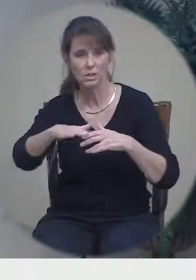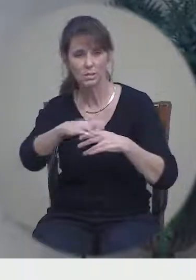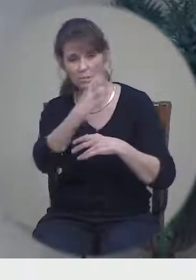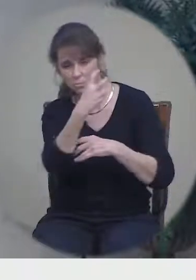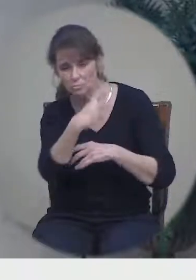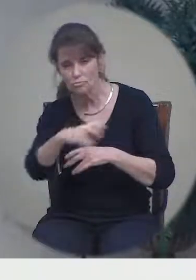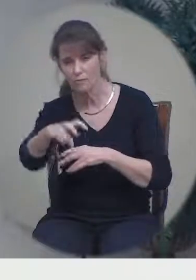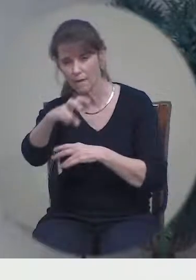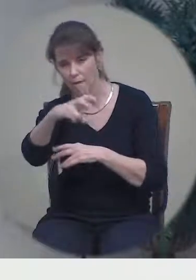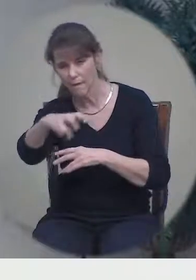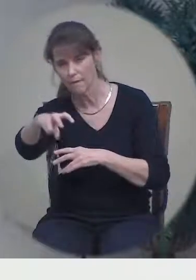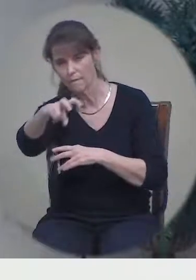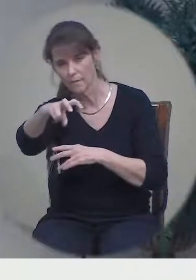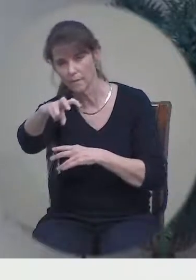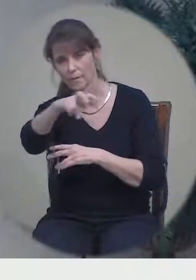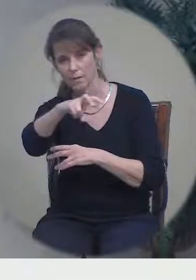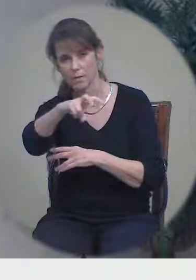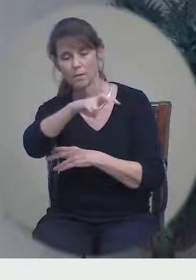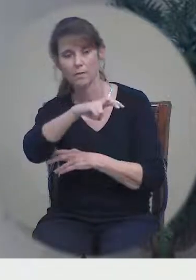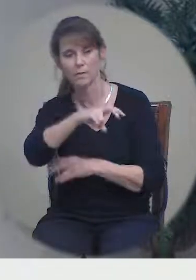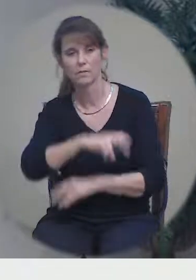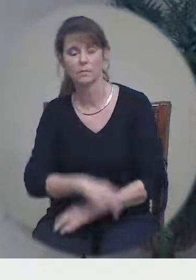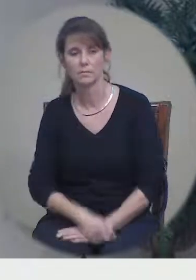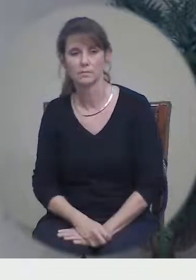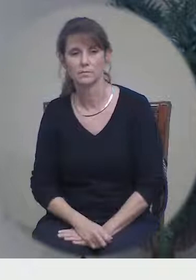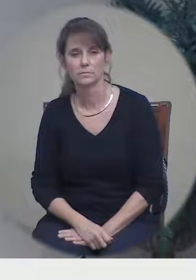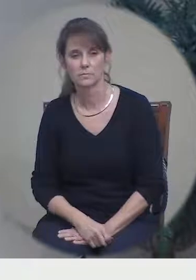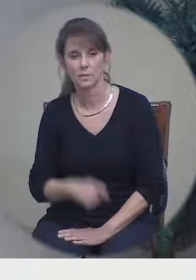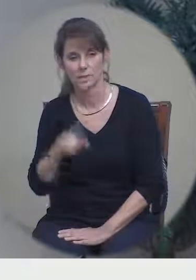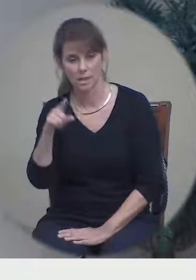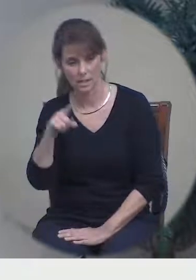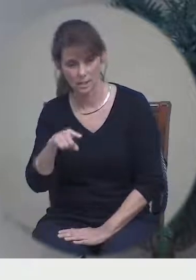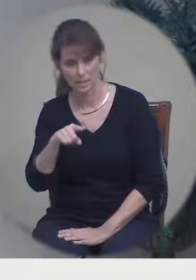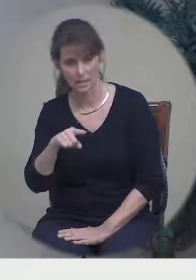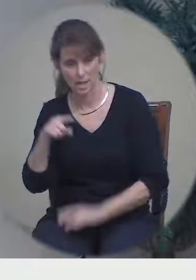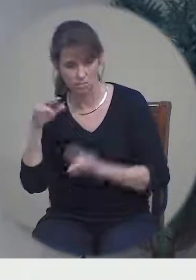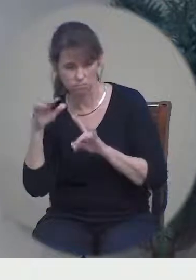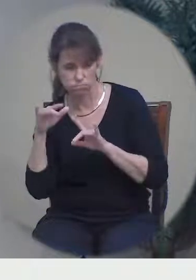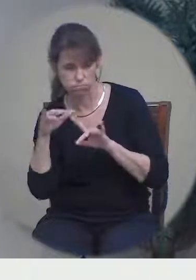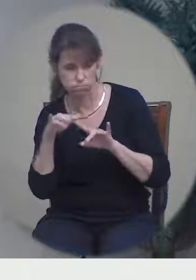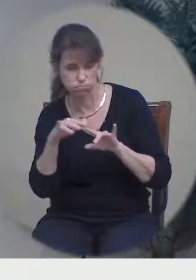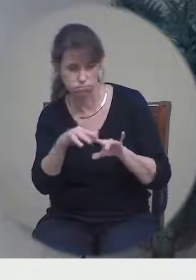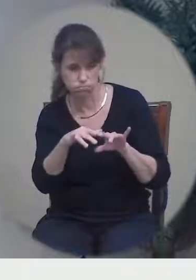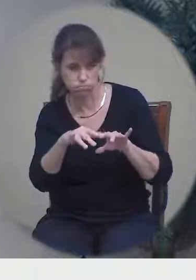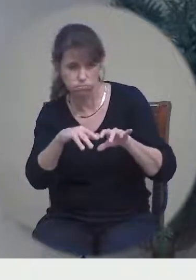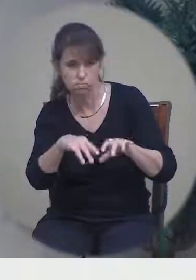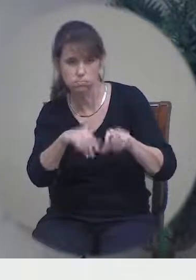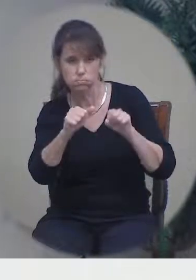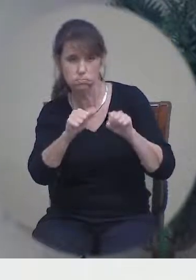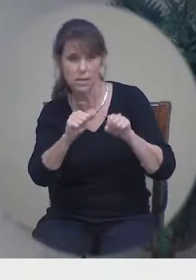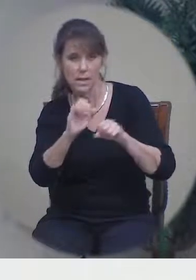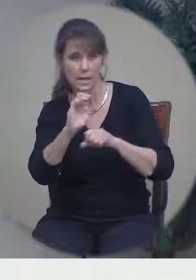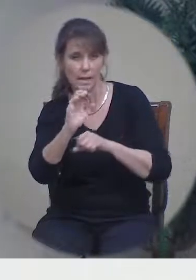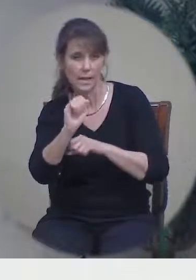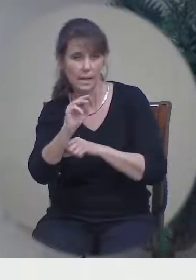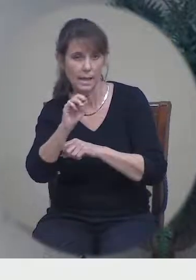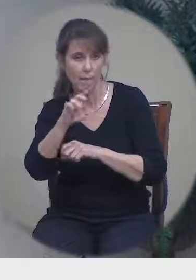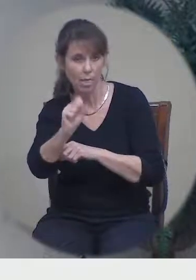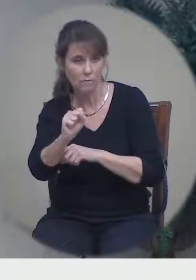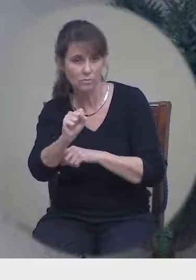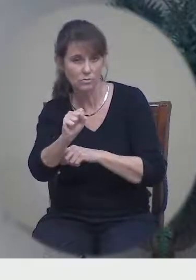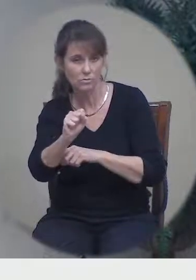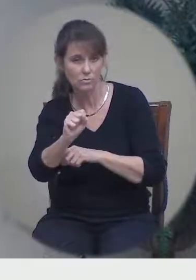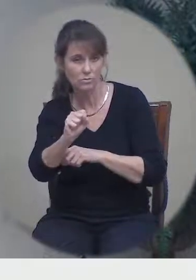they often came in and struck and took the livestock. They came in and took the camels and again slew all the servants that were caring for the